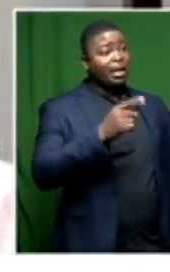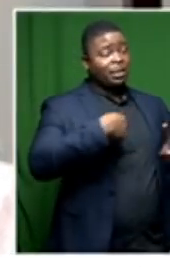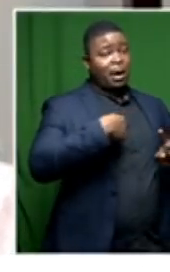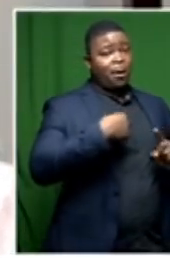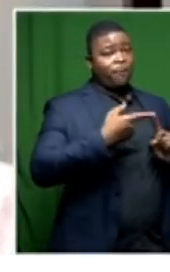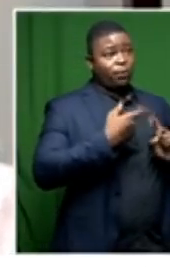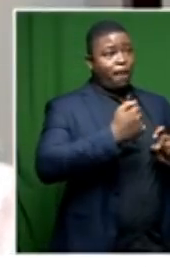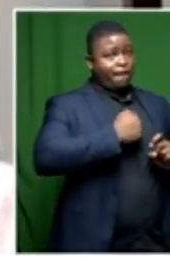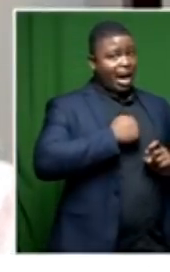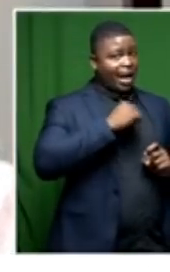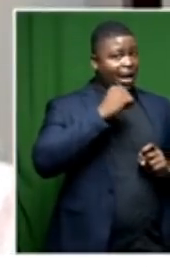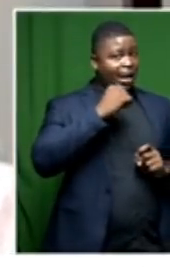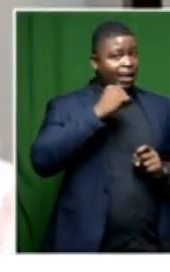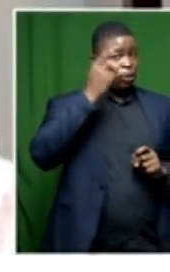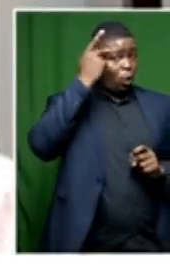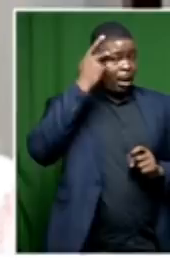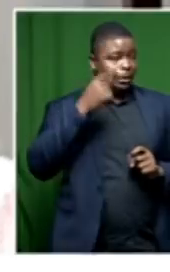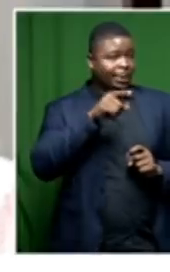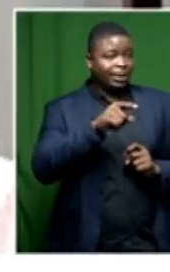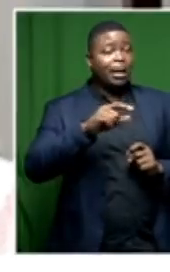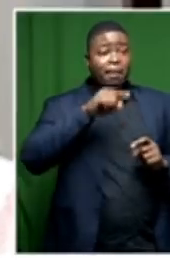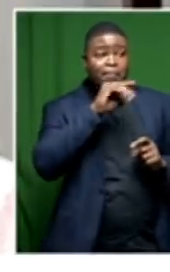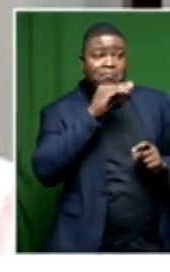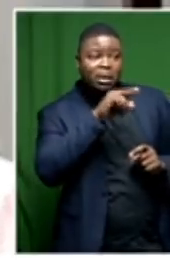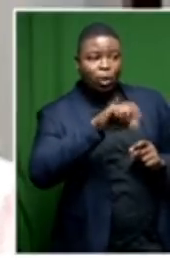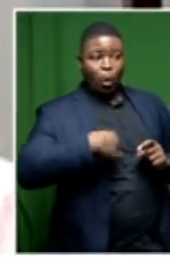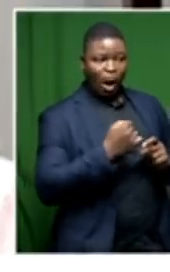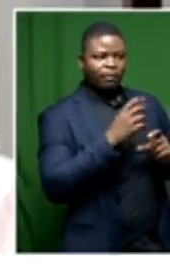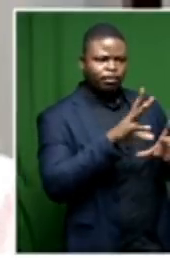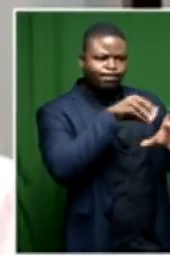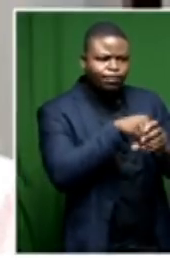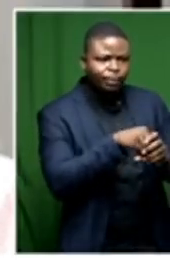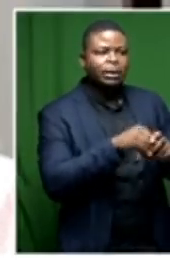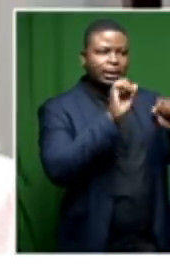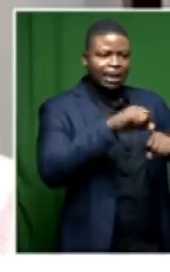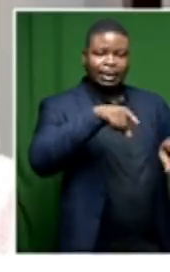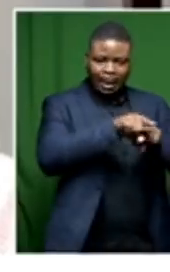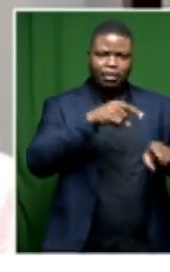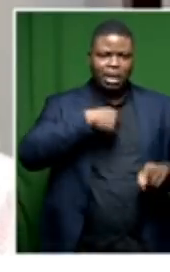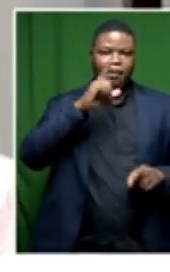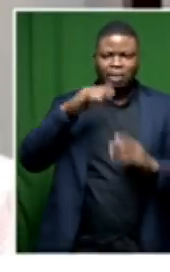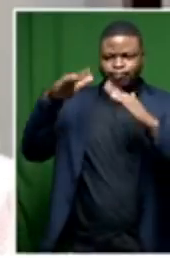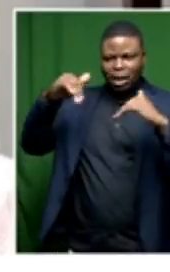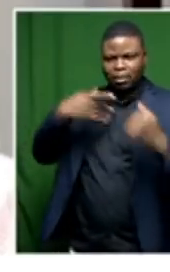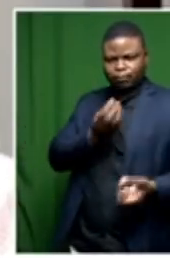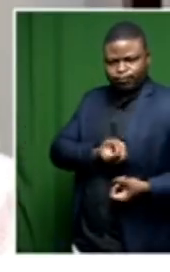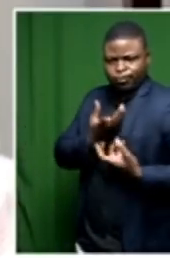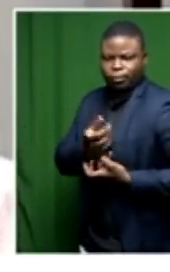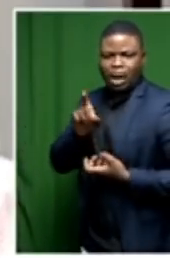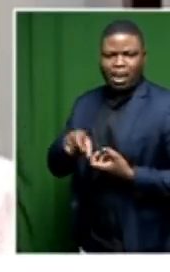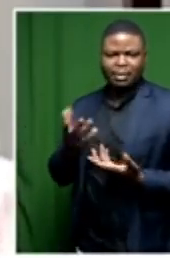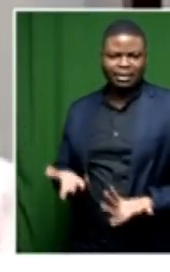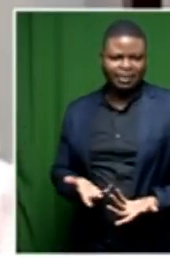she, as a spouse, is involved in that, I have a responsibility to declare. If it is not in my knowledge and she